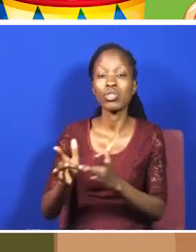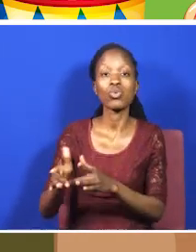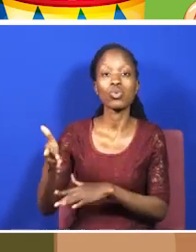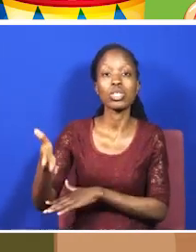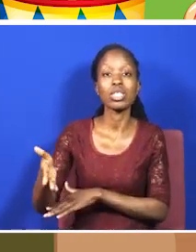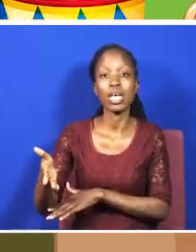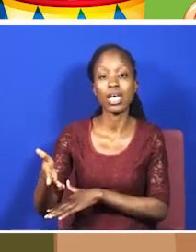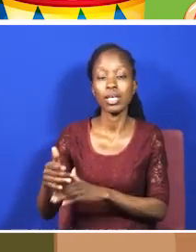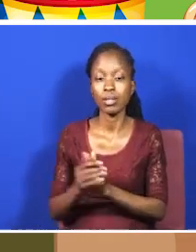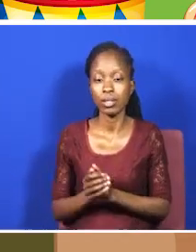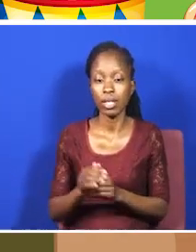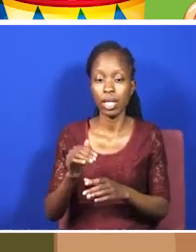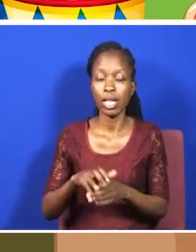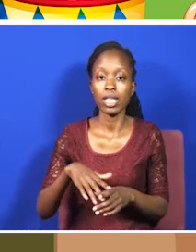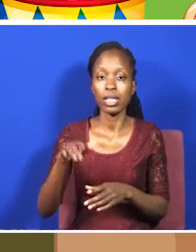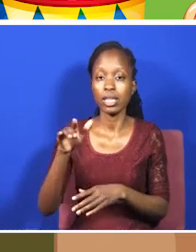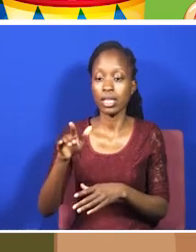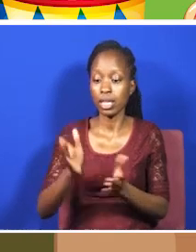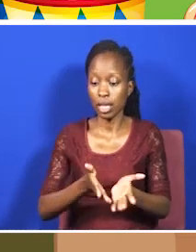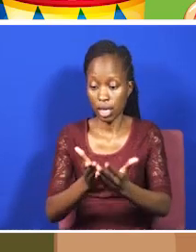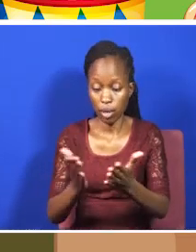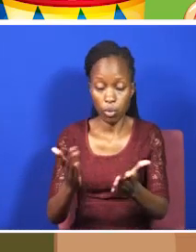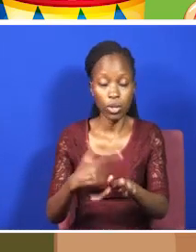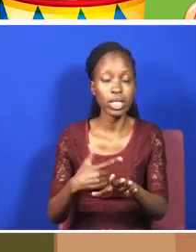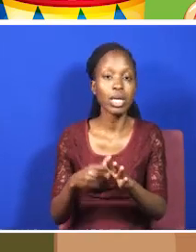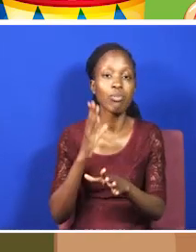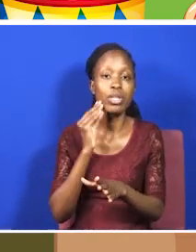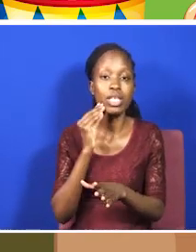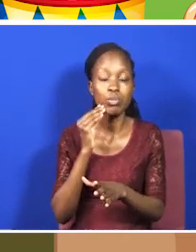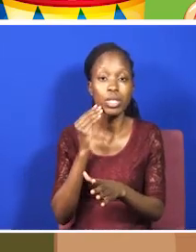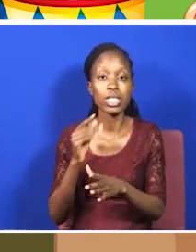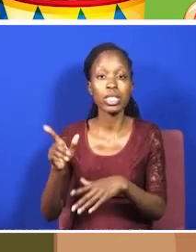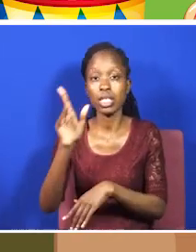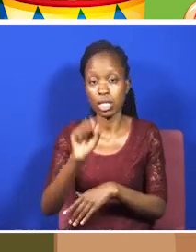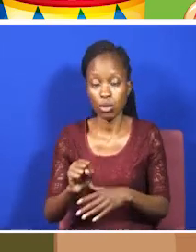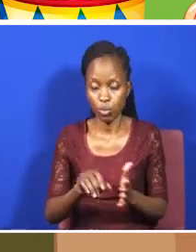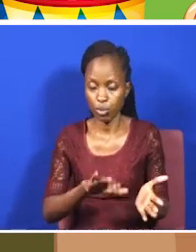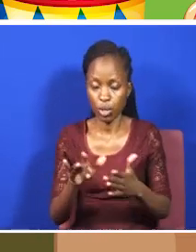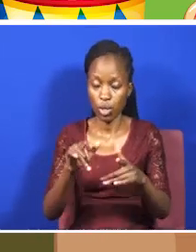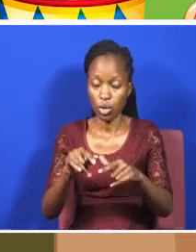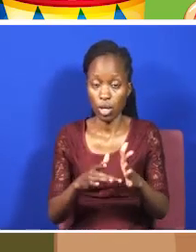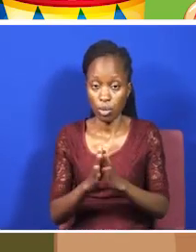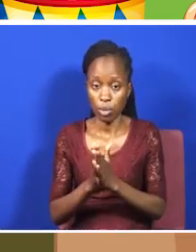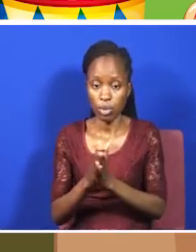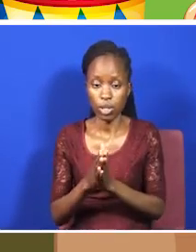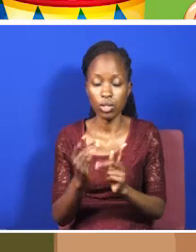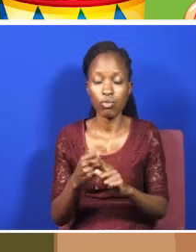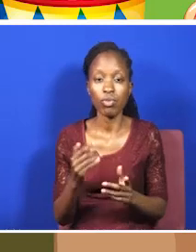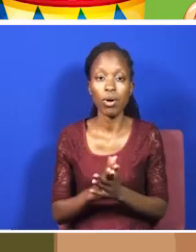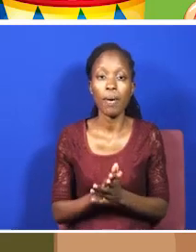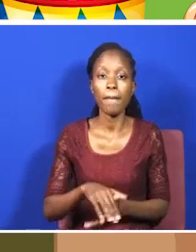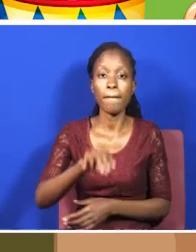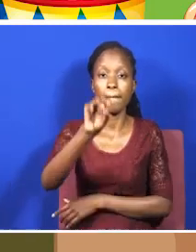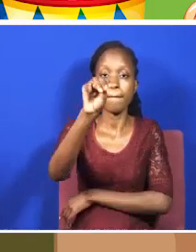boat. That means Jesus was present in the boat where the disciples